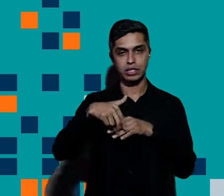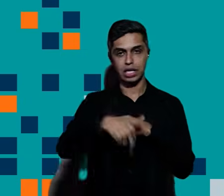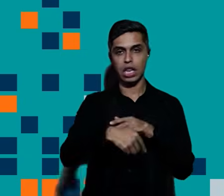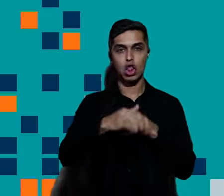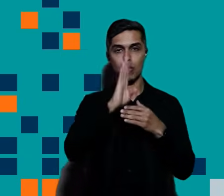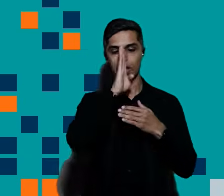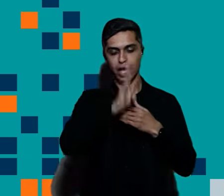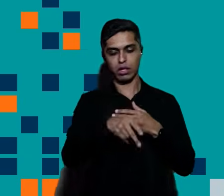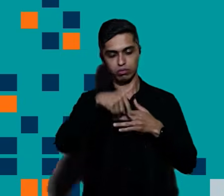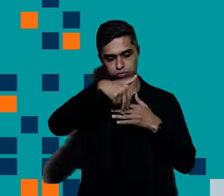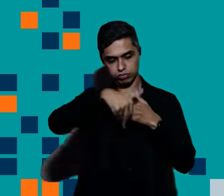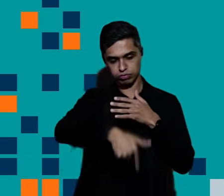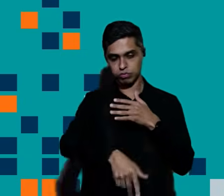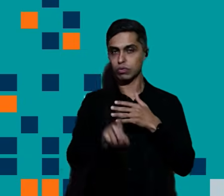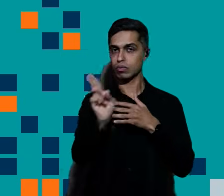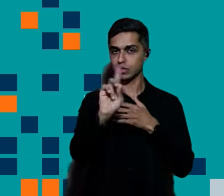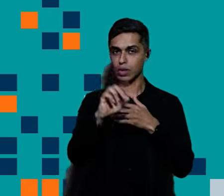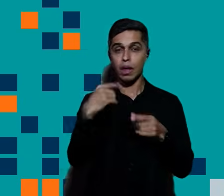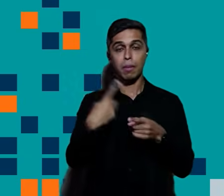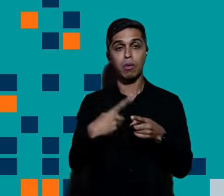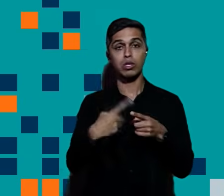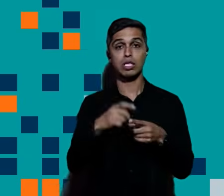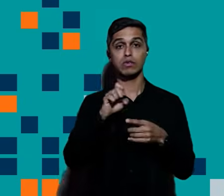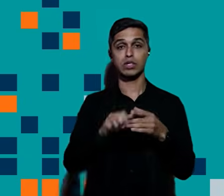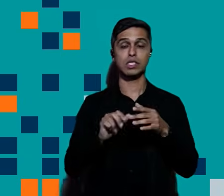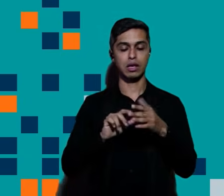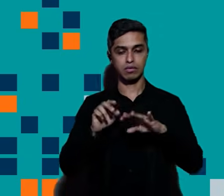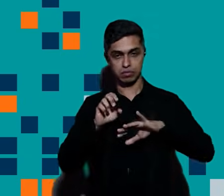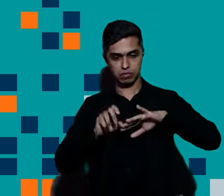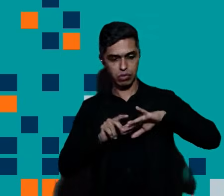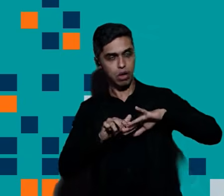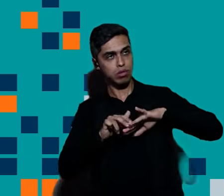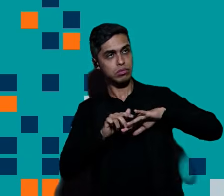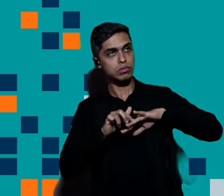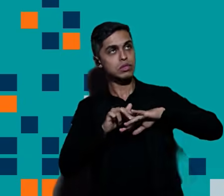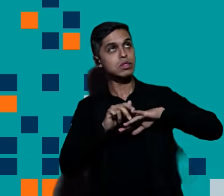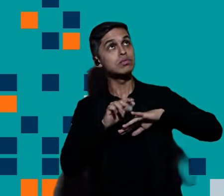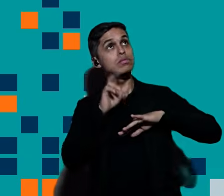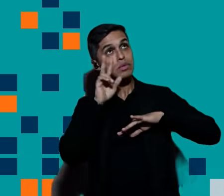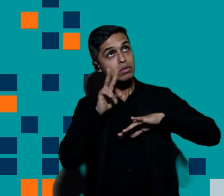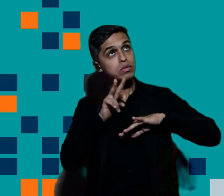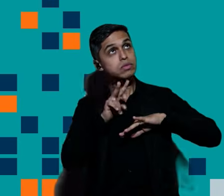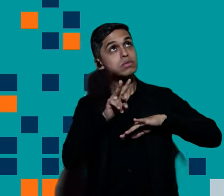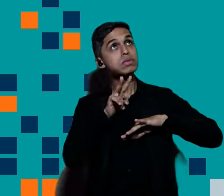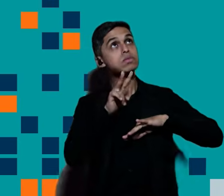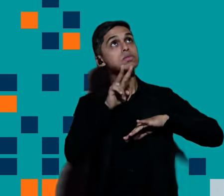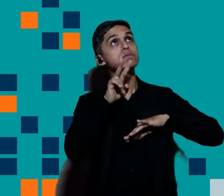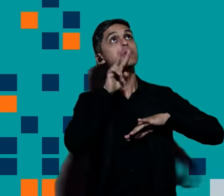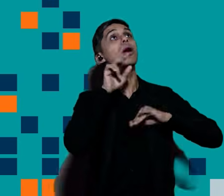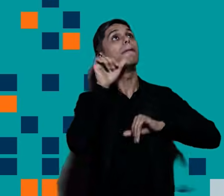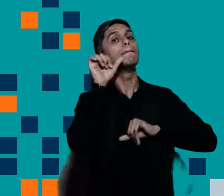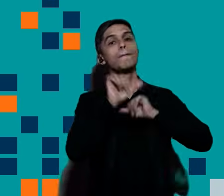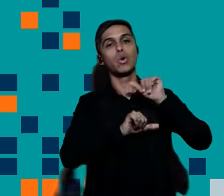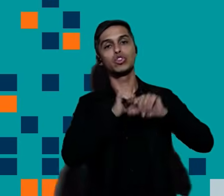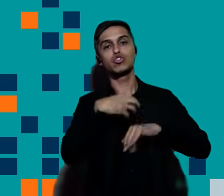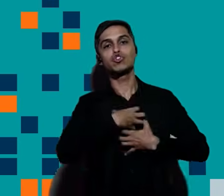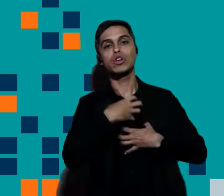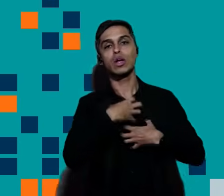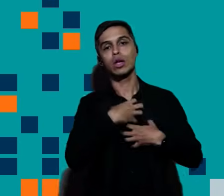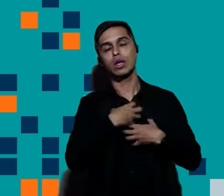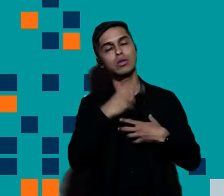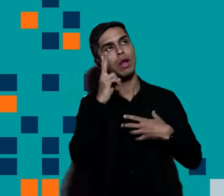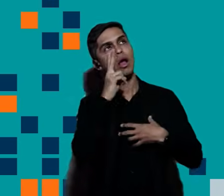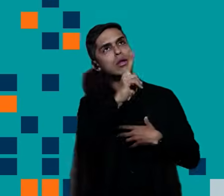because as you move up it, your view changes, looking at different things, meaning that it's